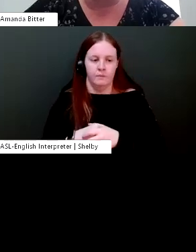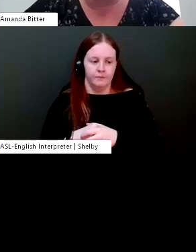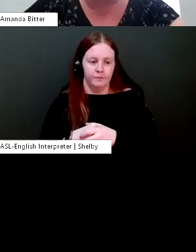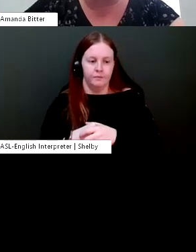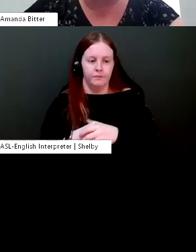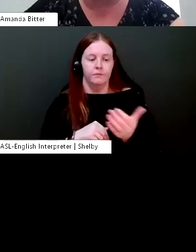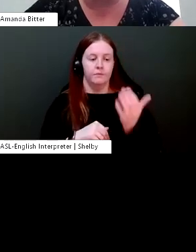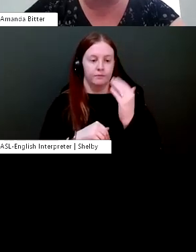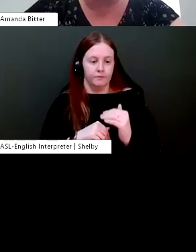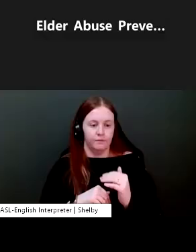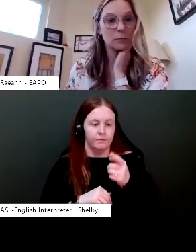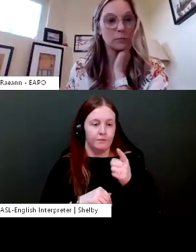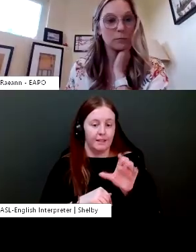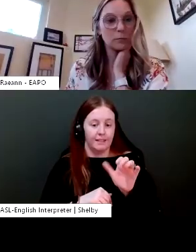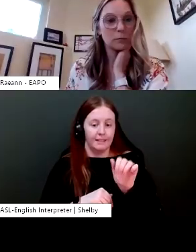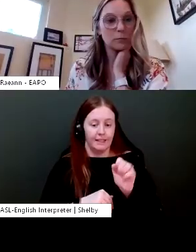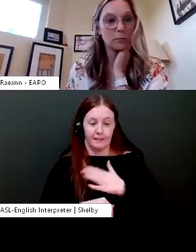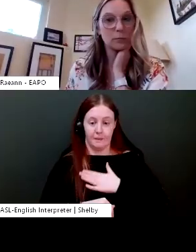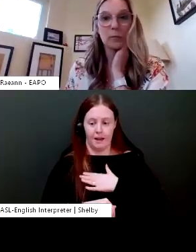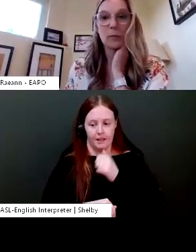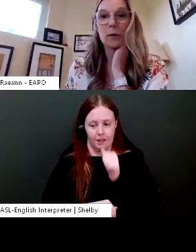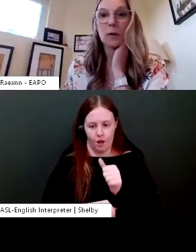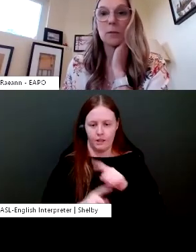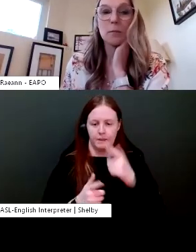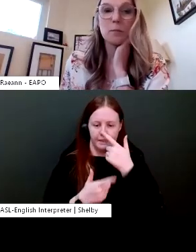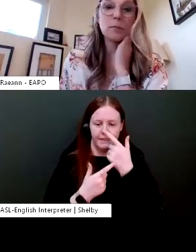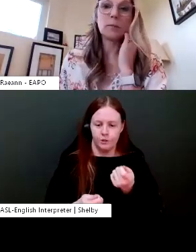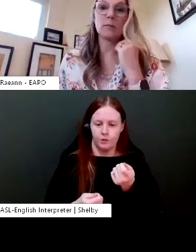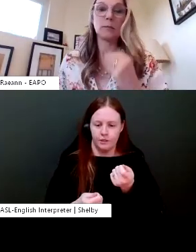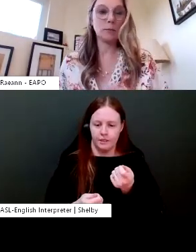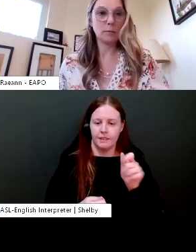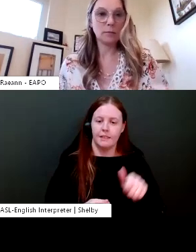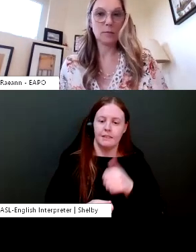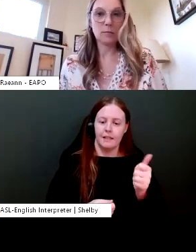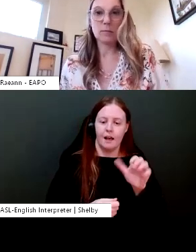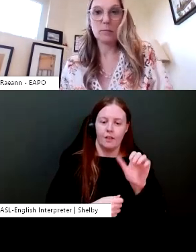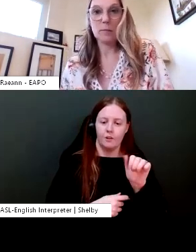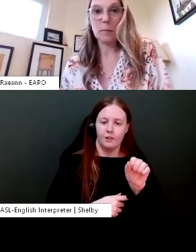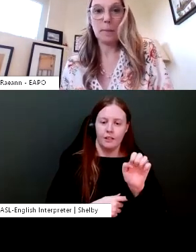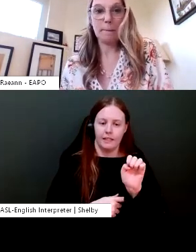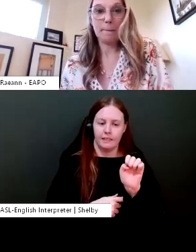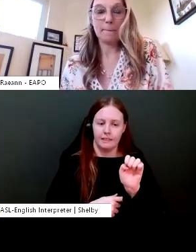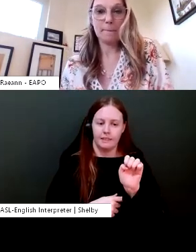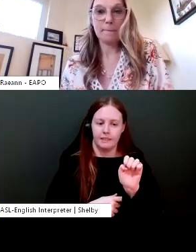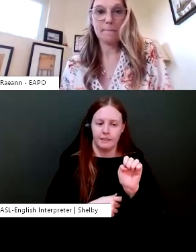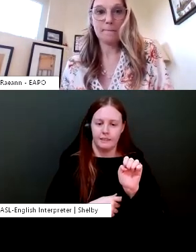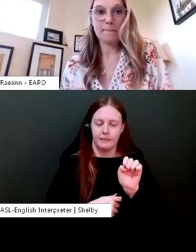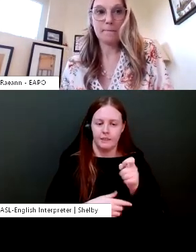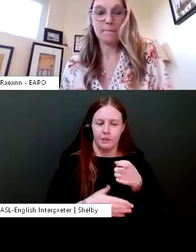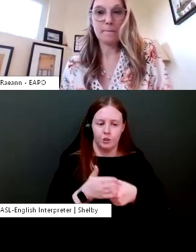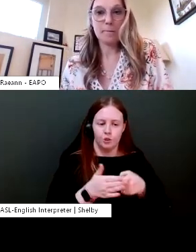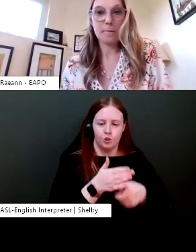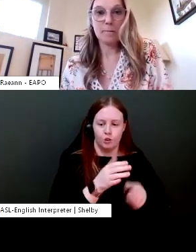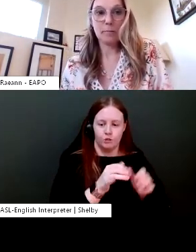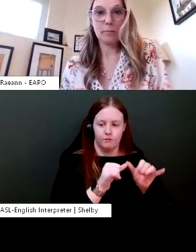And then this case isn't mine, but this is a really interesting one because the other cases, the charges were stayed because they